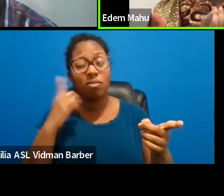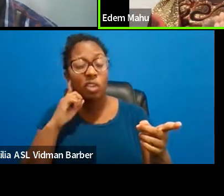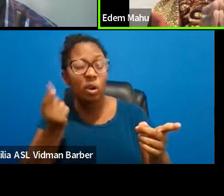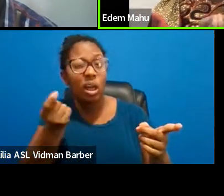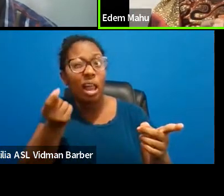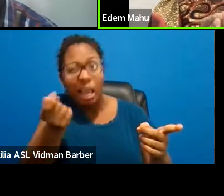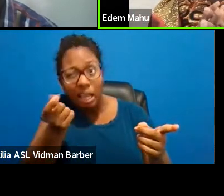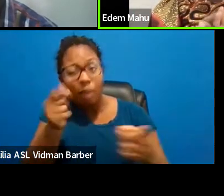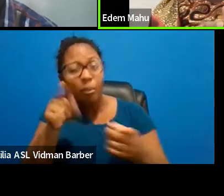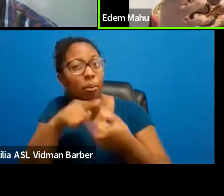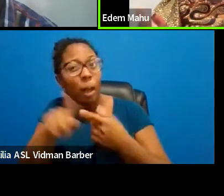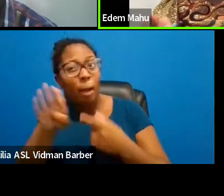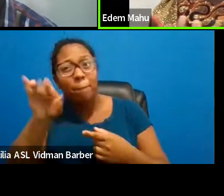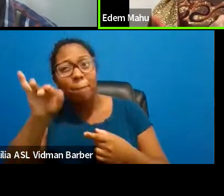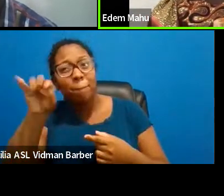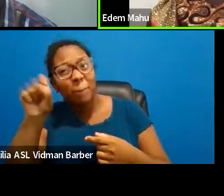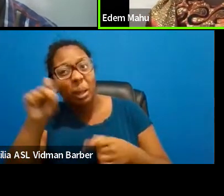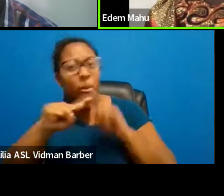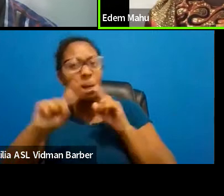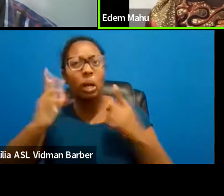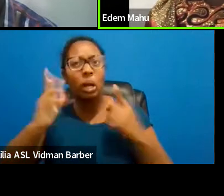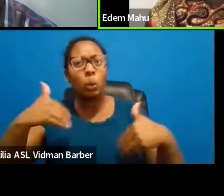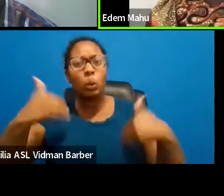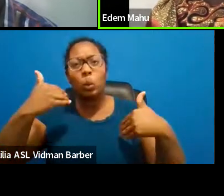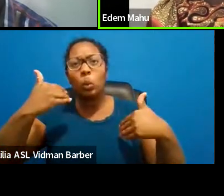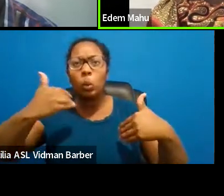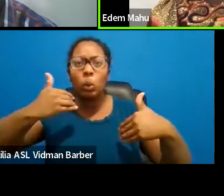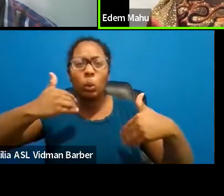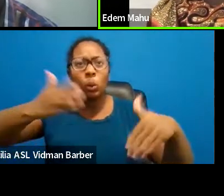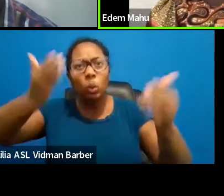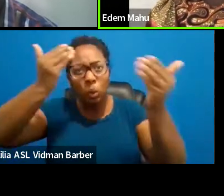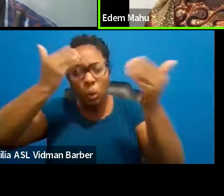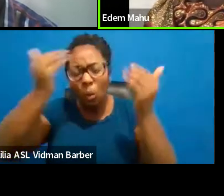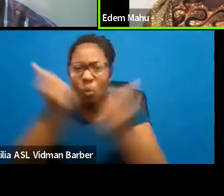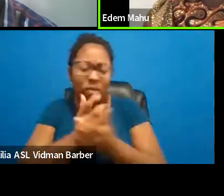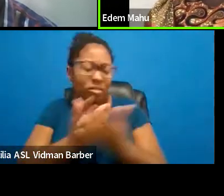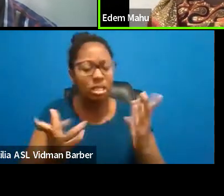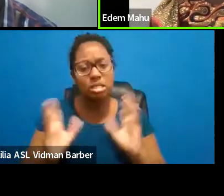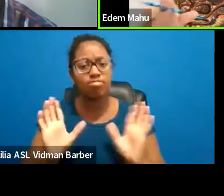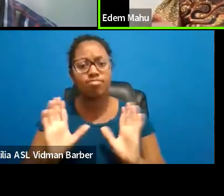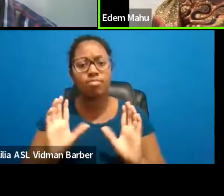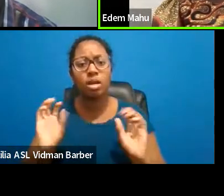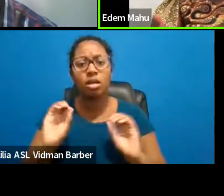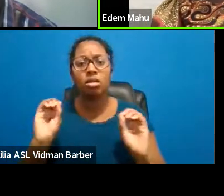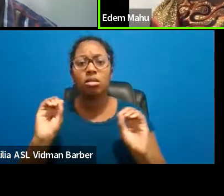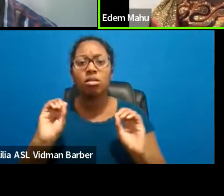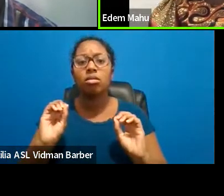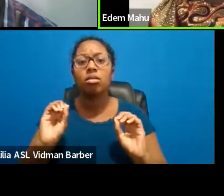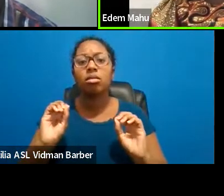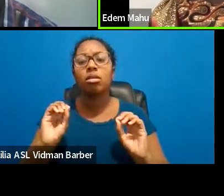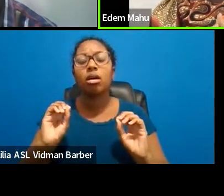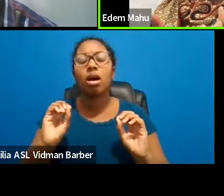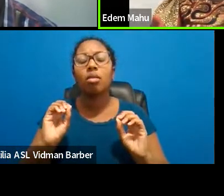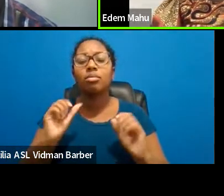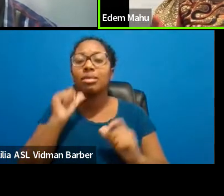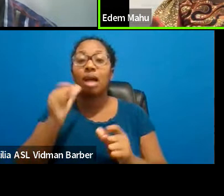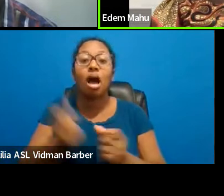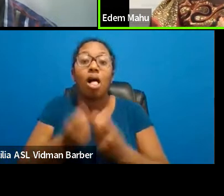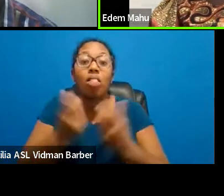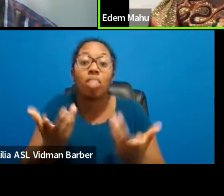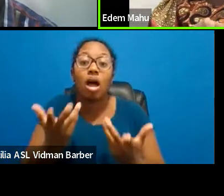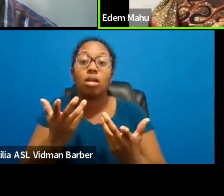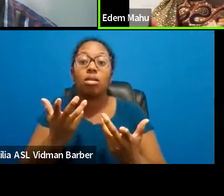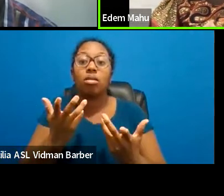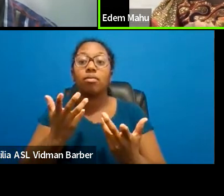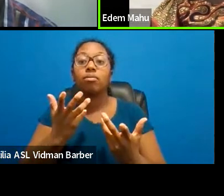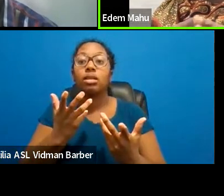but I don't think that there's been a lot of publicity as far as this network is concerned in Africa. And so first of